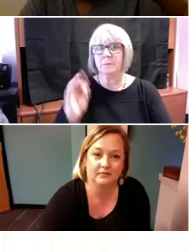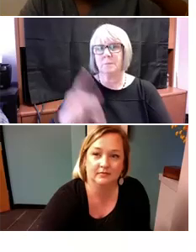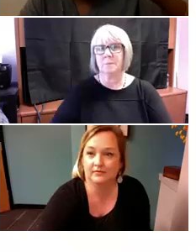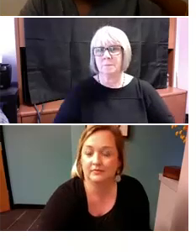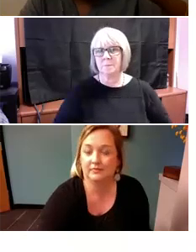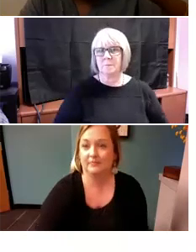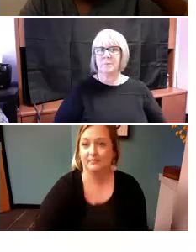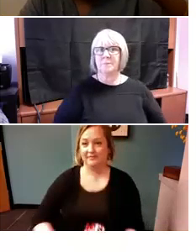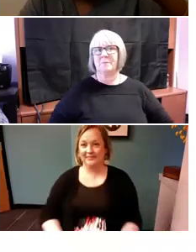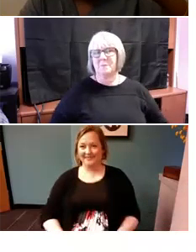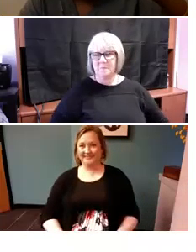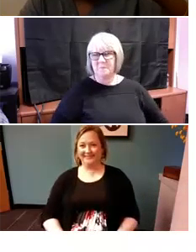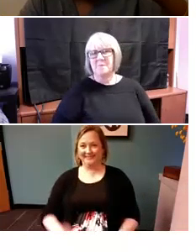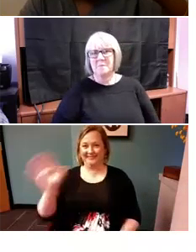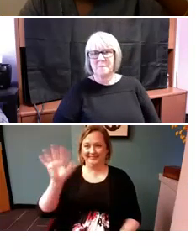Kathy, switch.